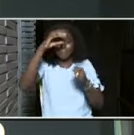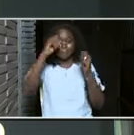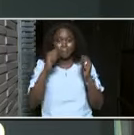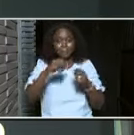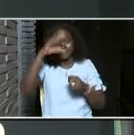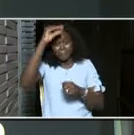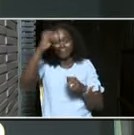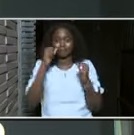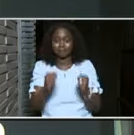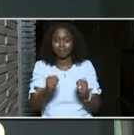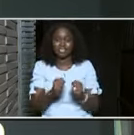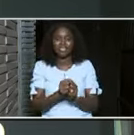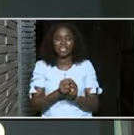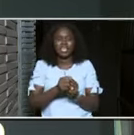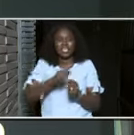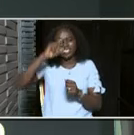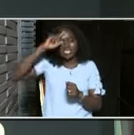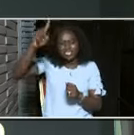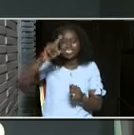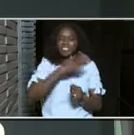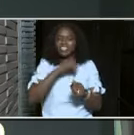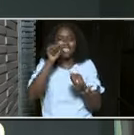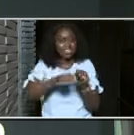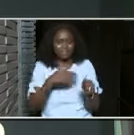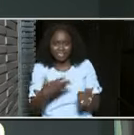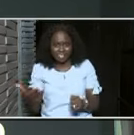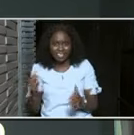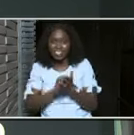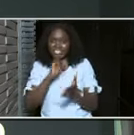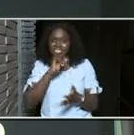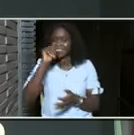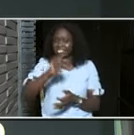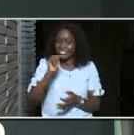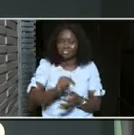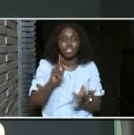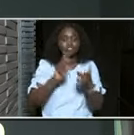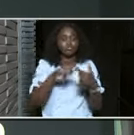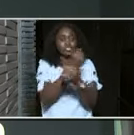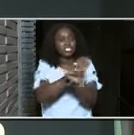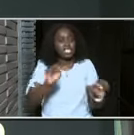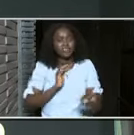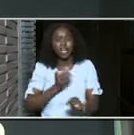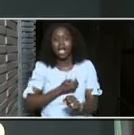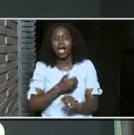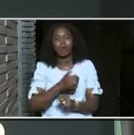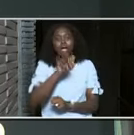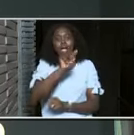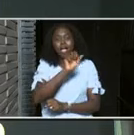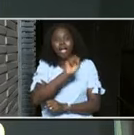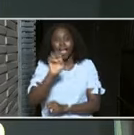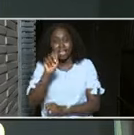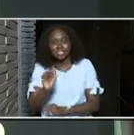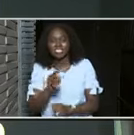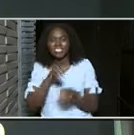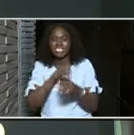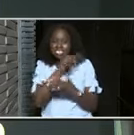and intelligence, and everything that is necessary to save our assets in this country so that we